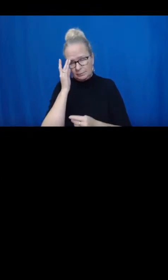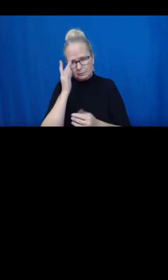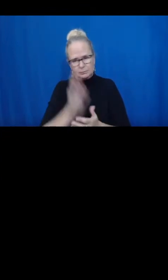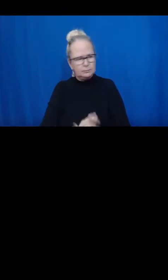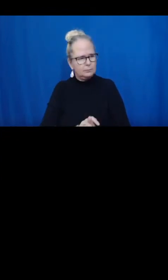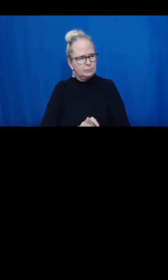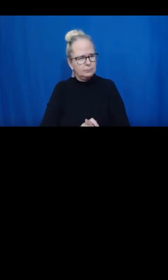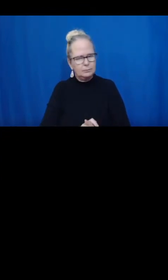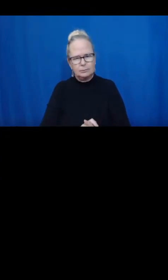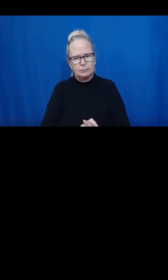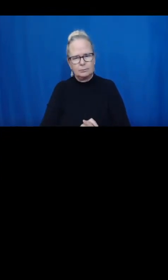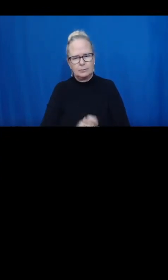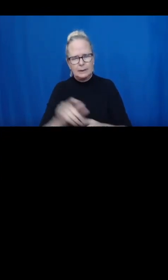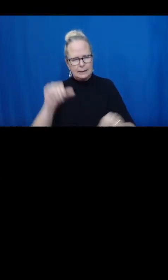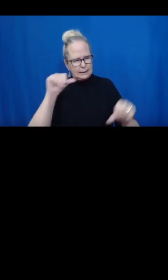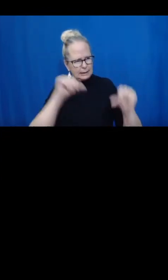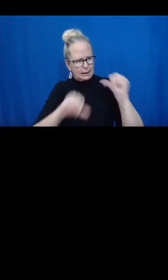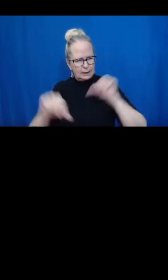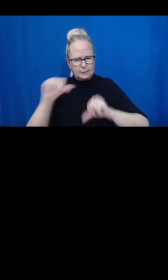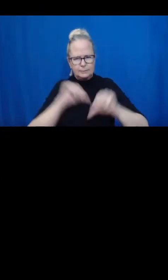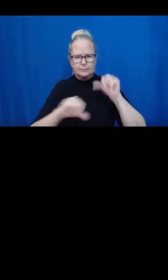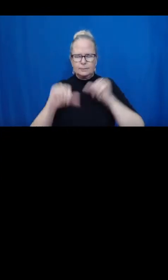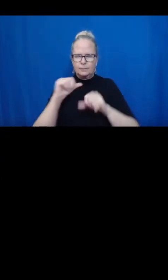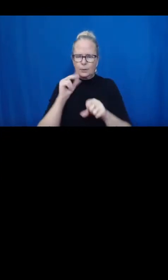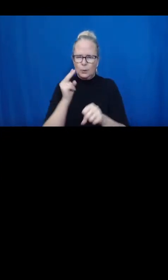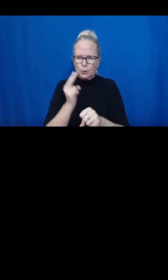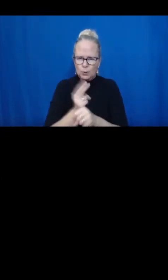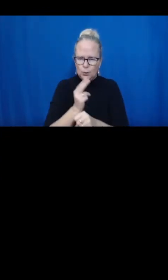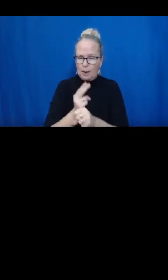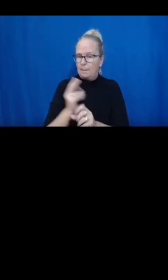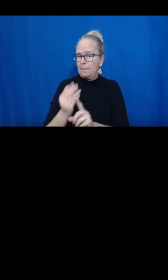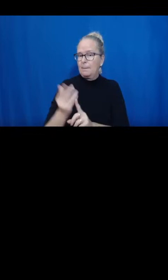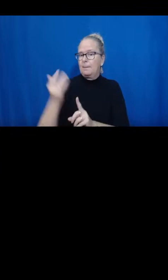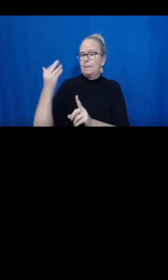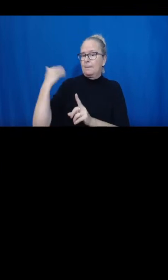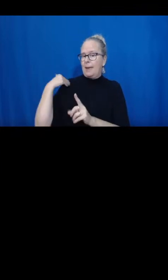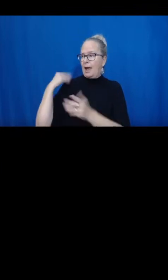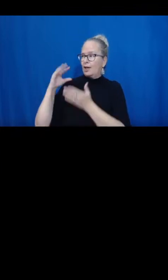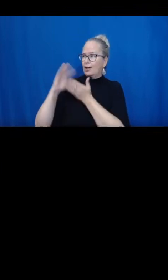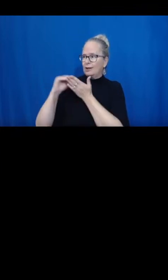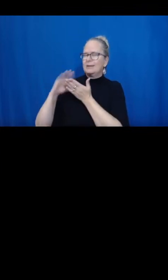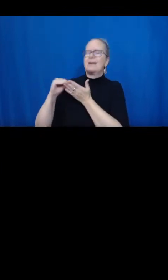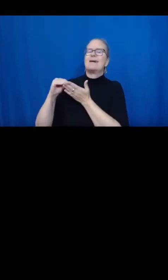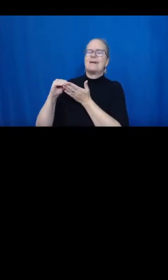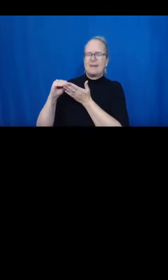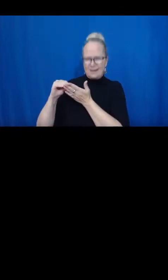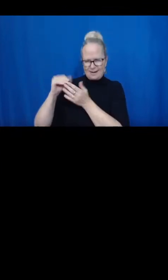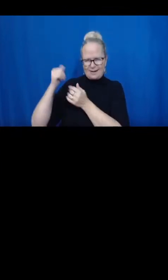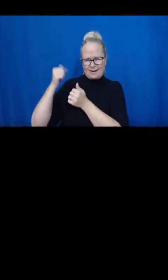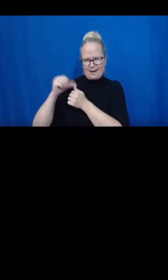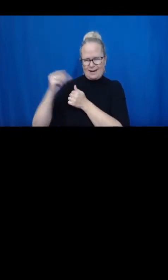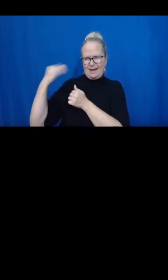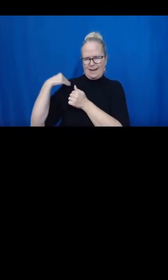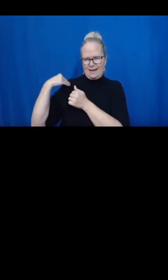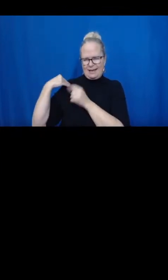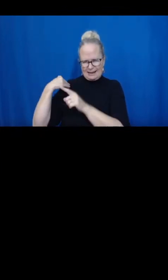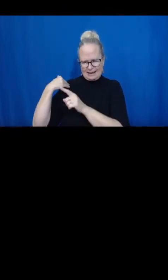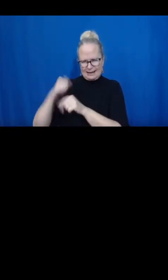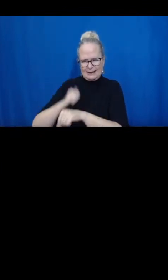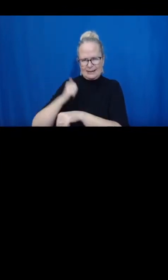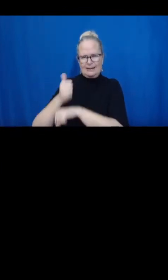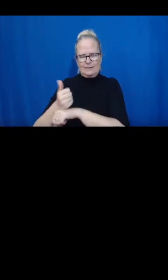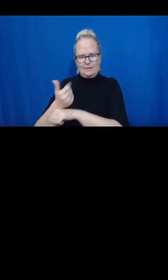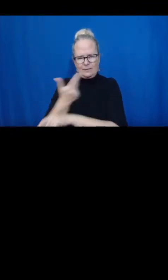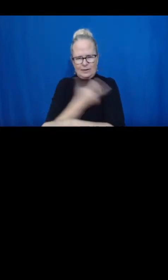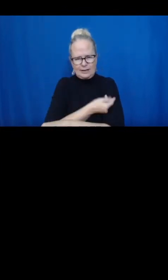So many with so many fantastic outcomes because of the years of research that had gone